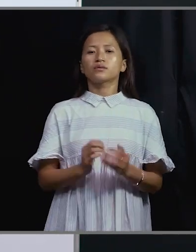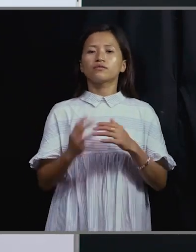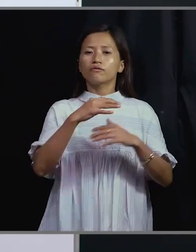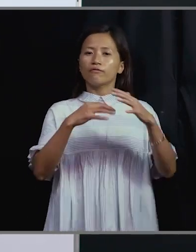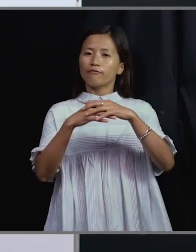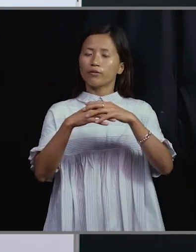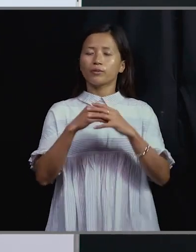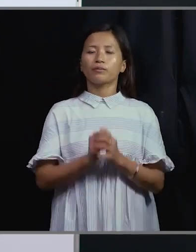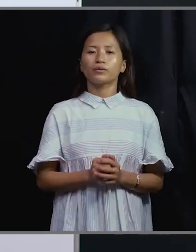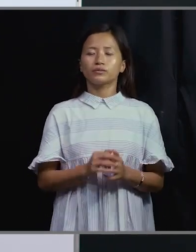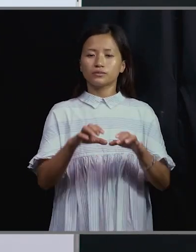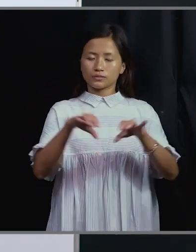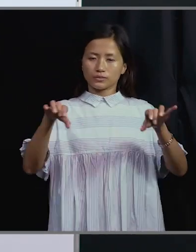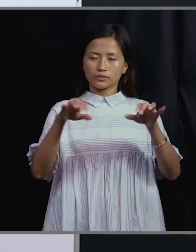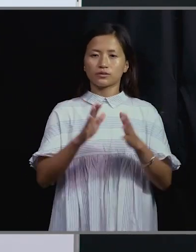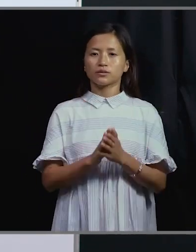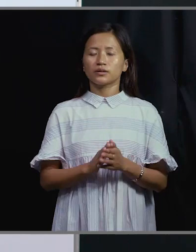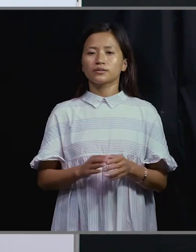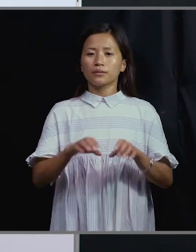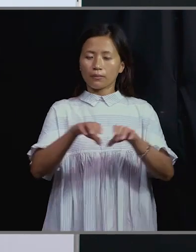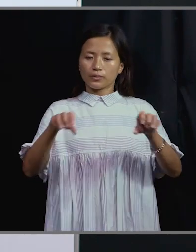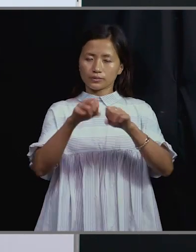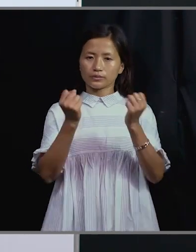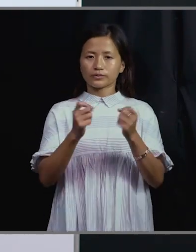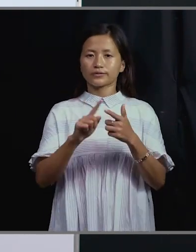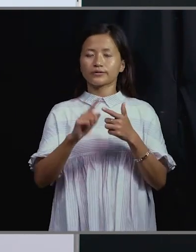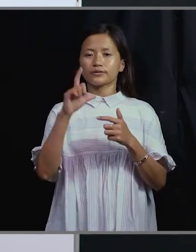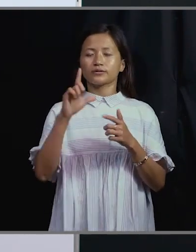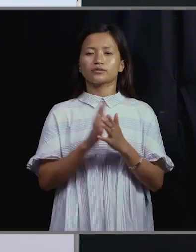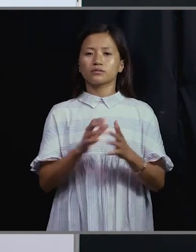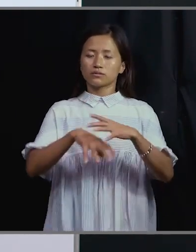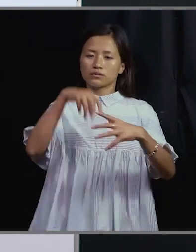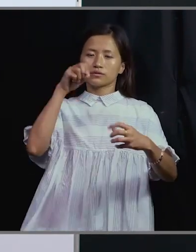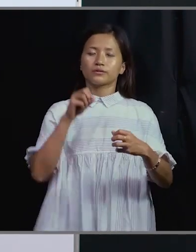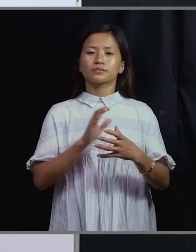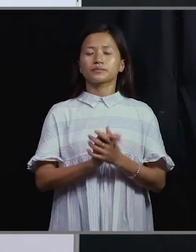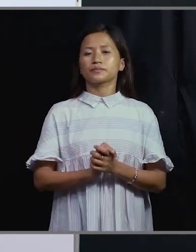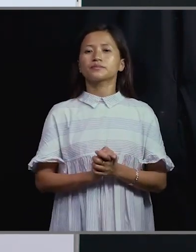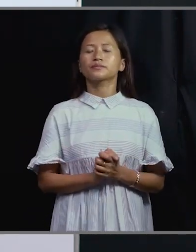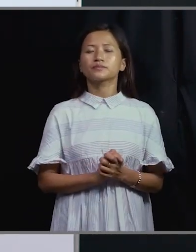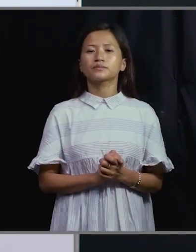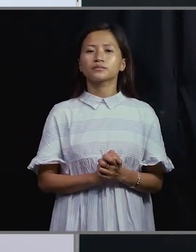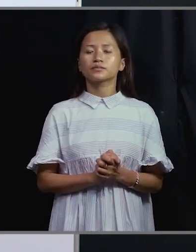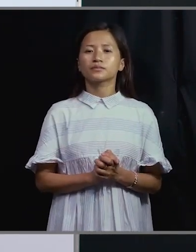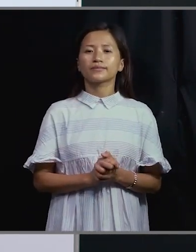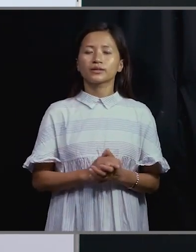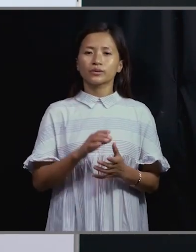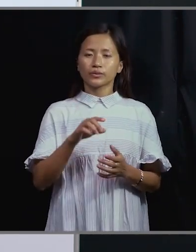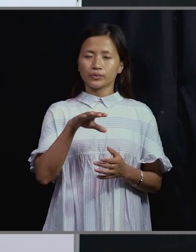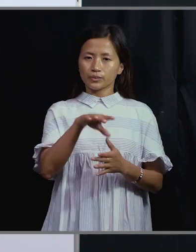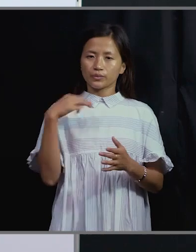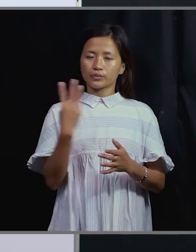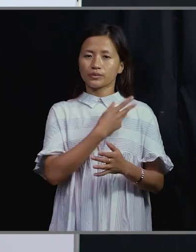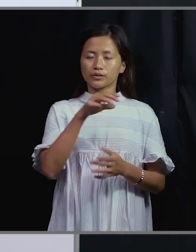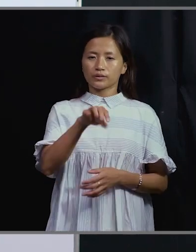bond here. Therefore, this bond breaks and the electrons come out like this. So we get another